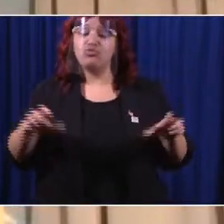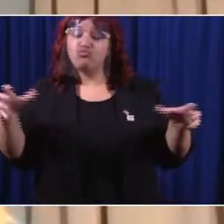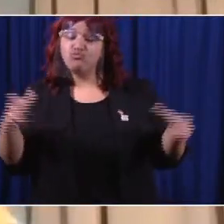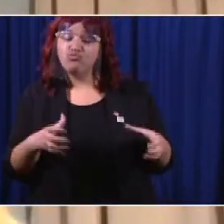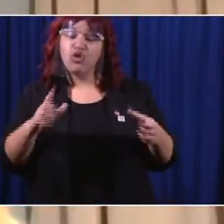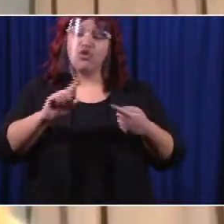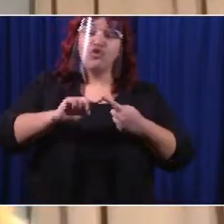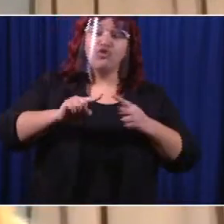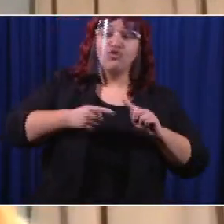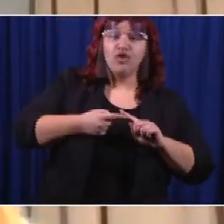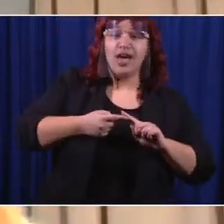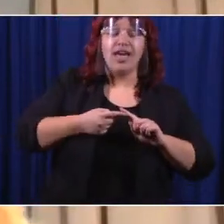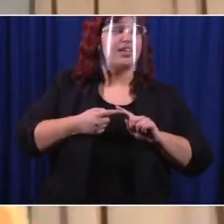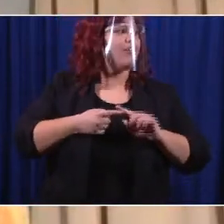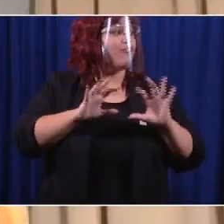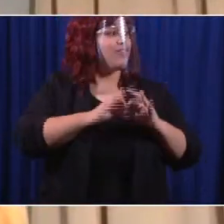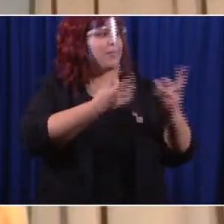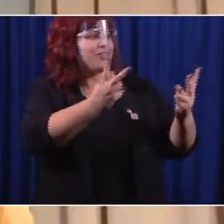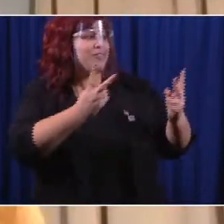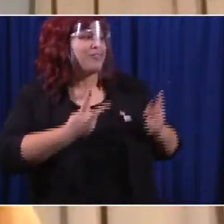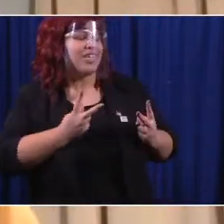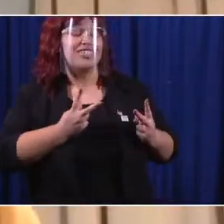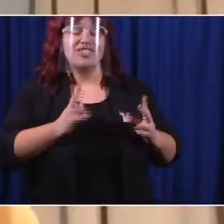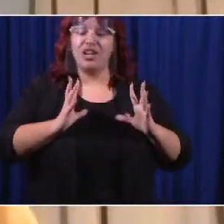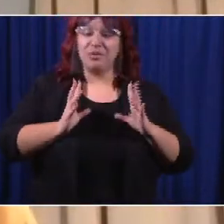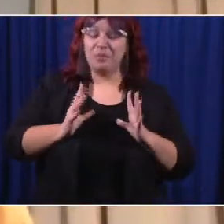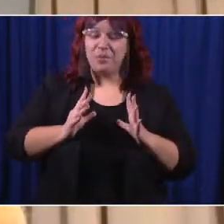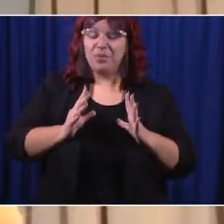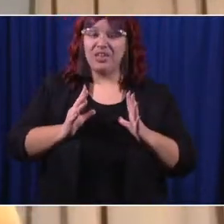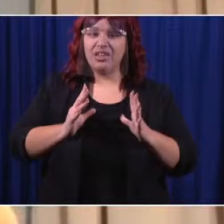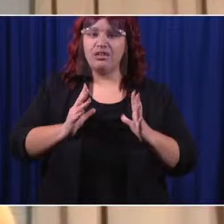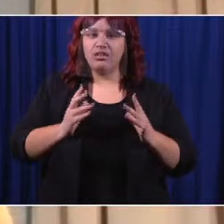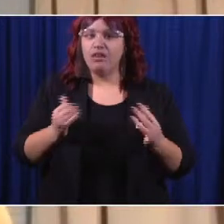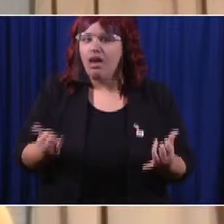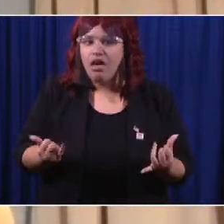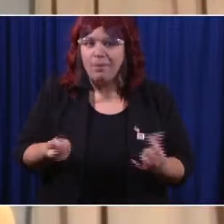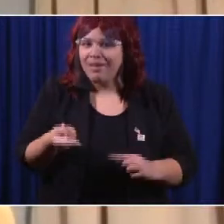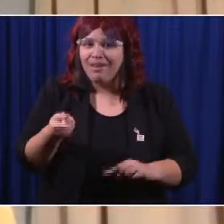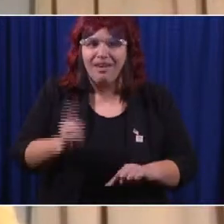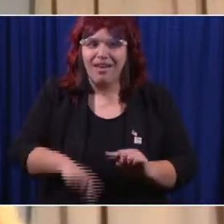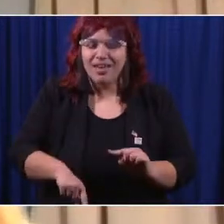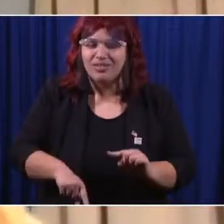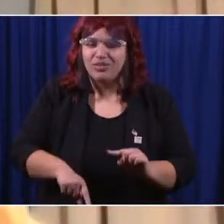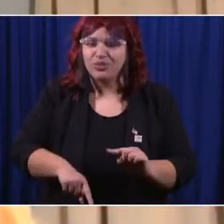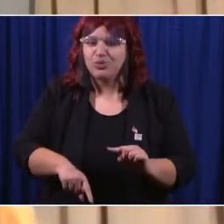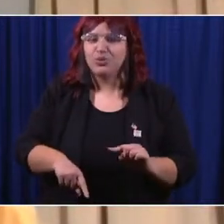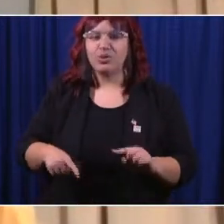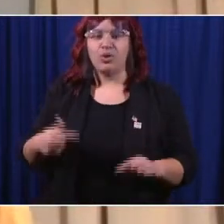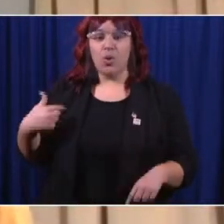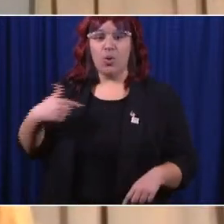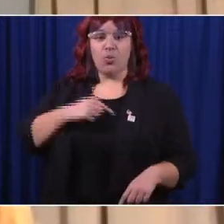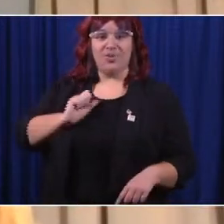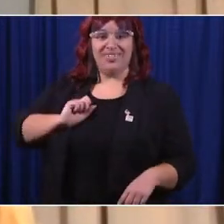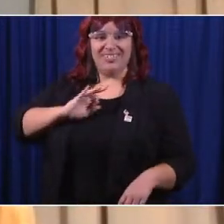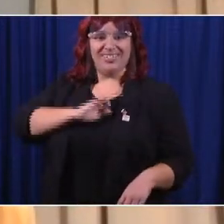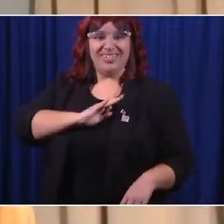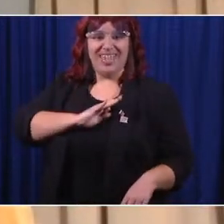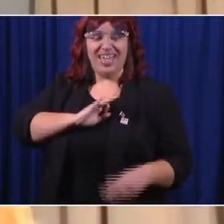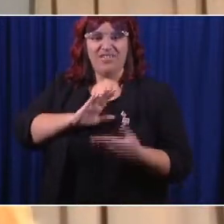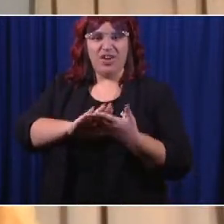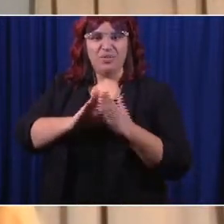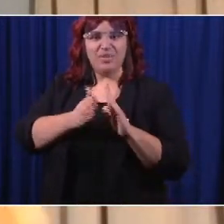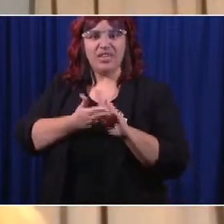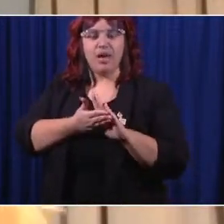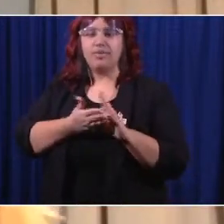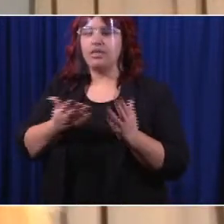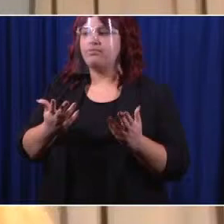any longer. So not only are we being caregivers, we're becoming the extended family to those residents